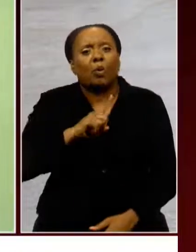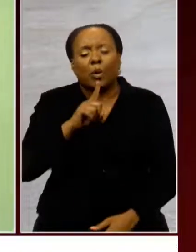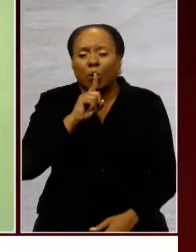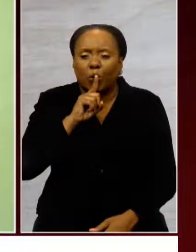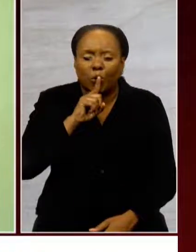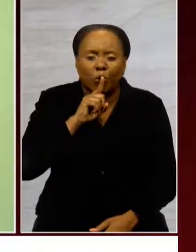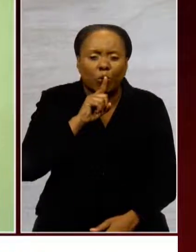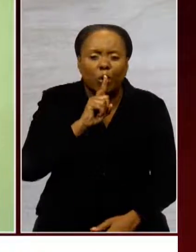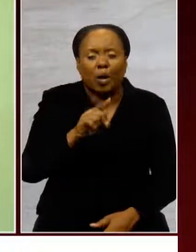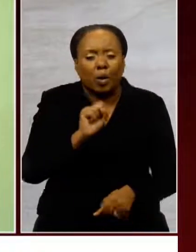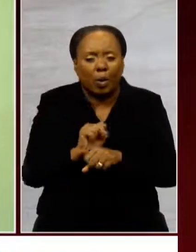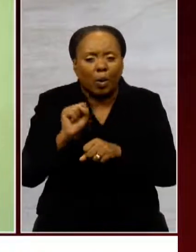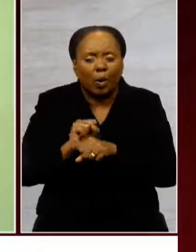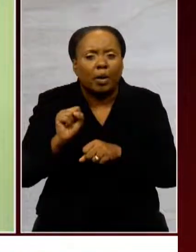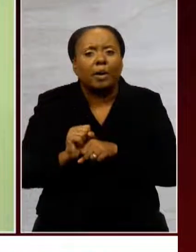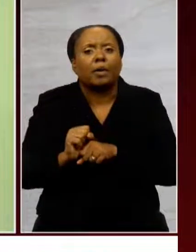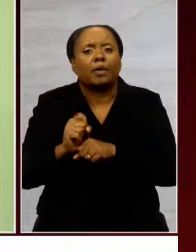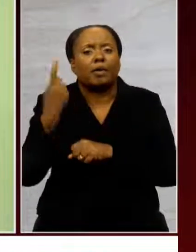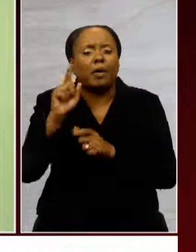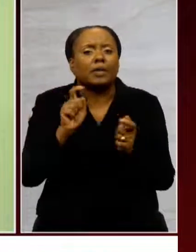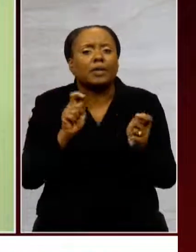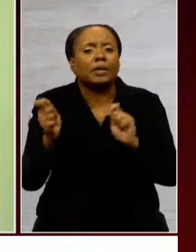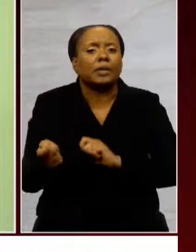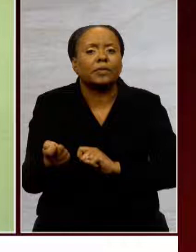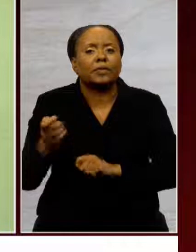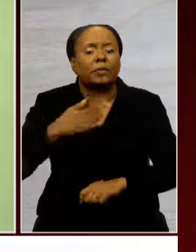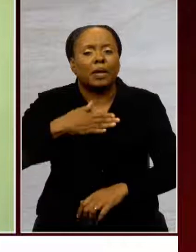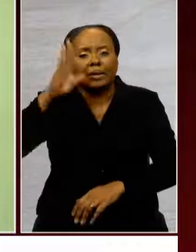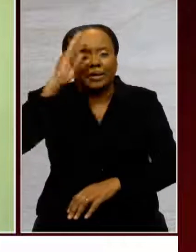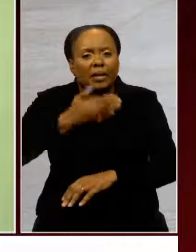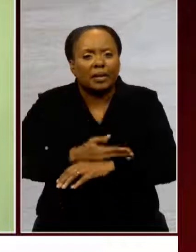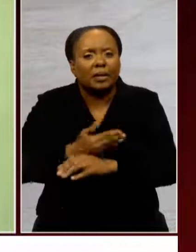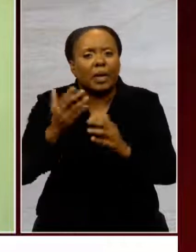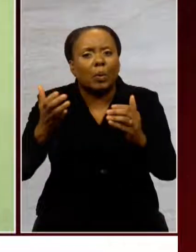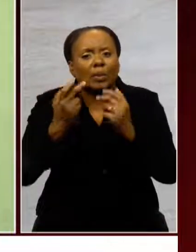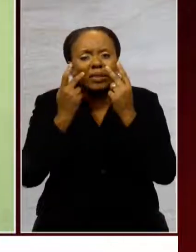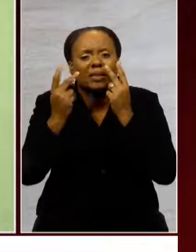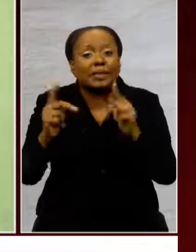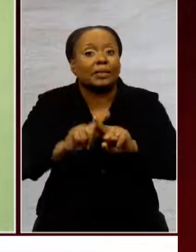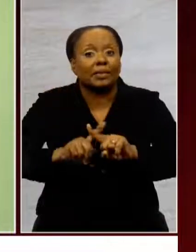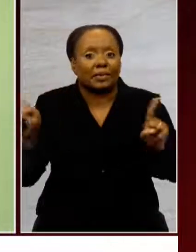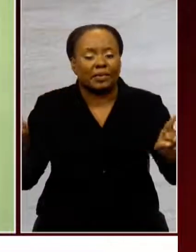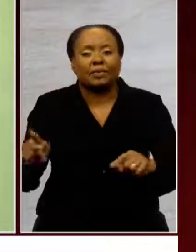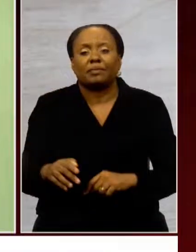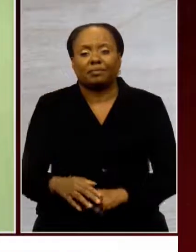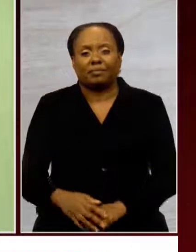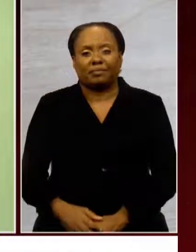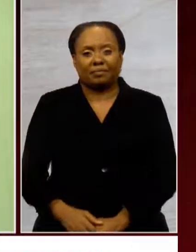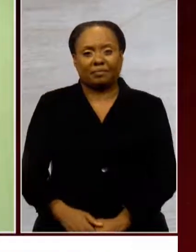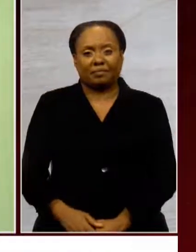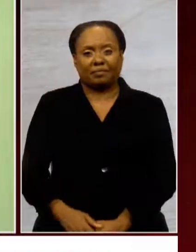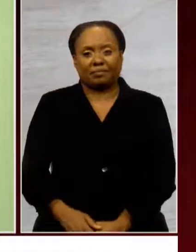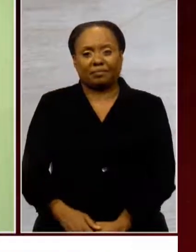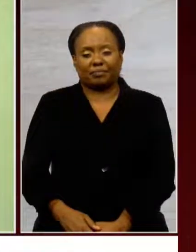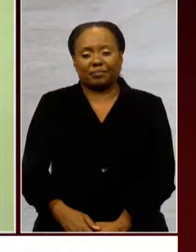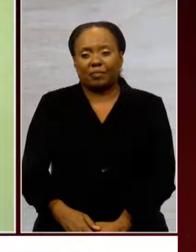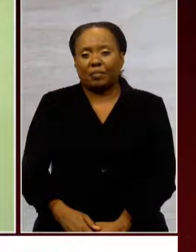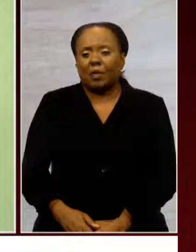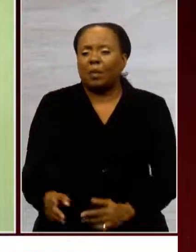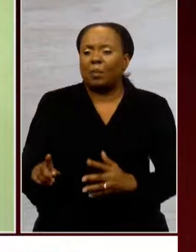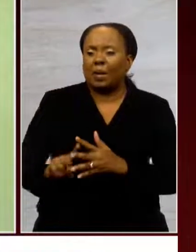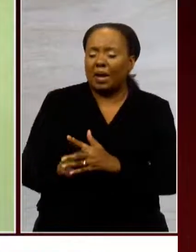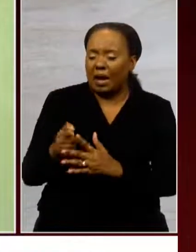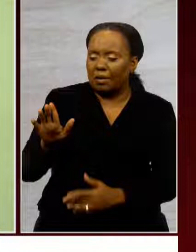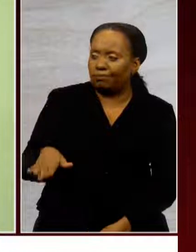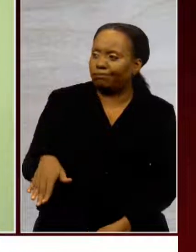changes for him in the next 22 years or so. I would like to see something different. I've had a lot of challenges with him from the inception, and I know